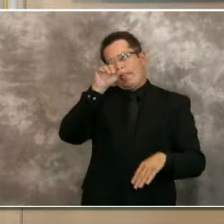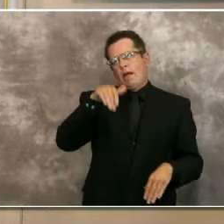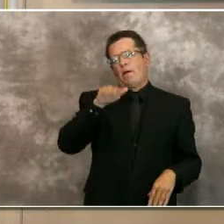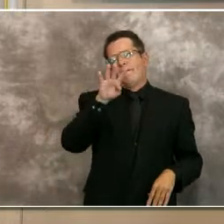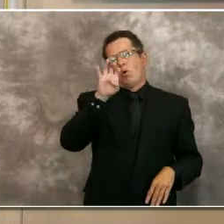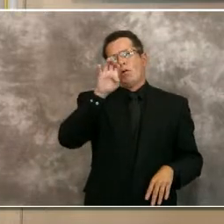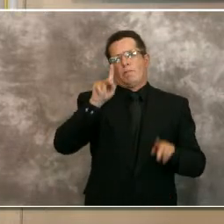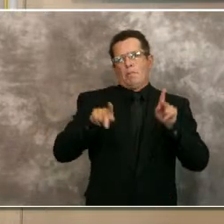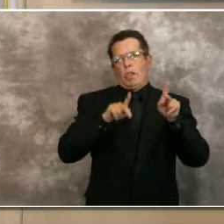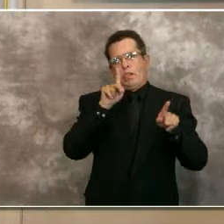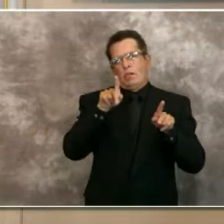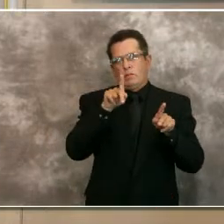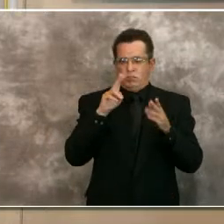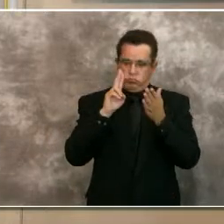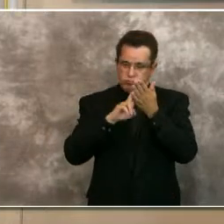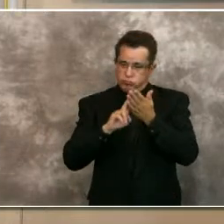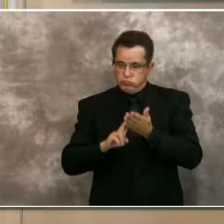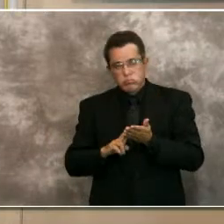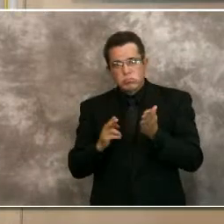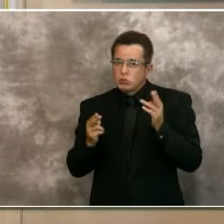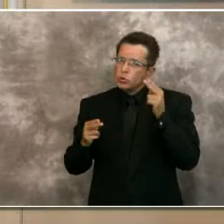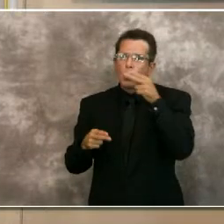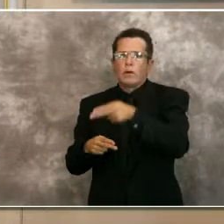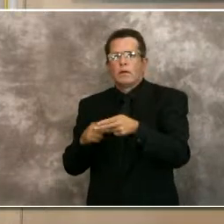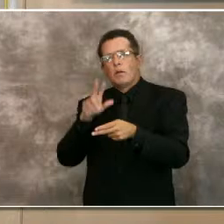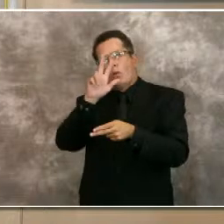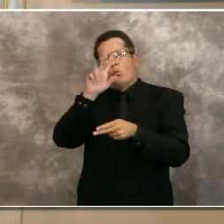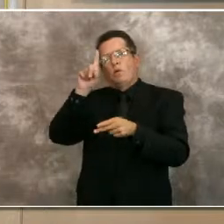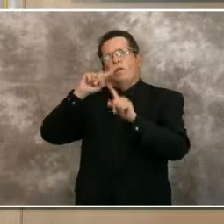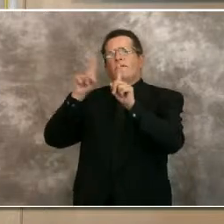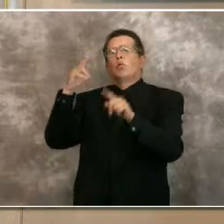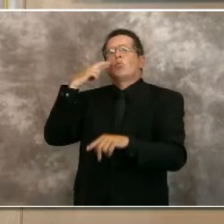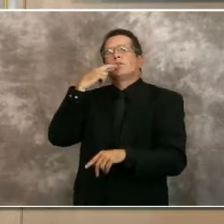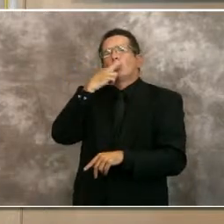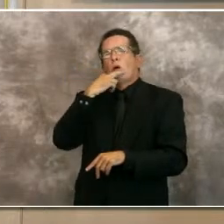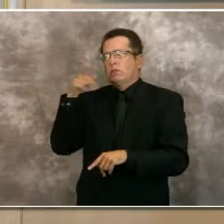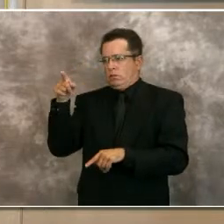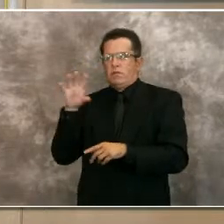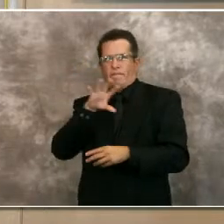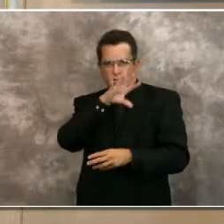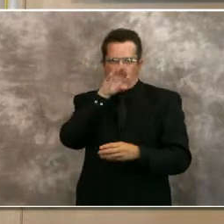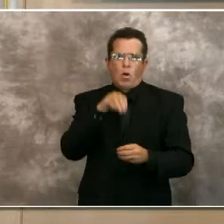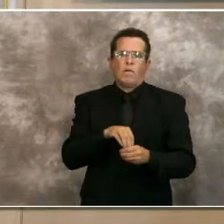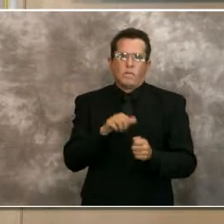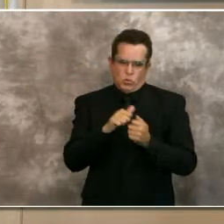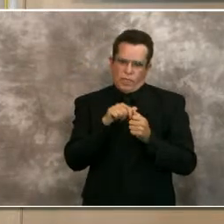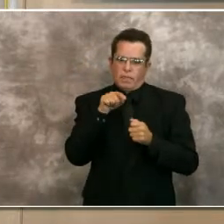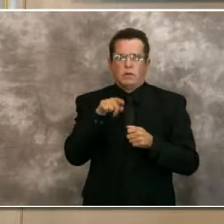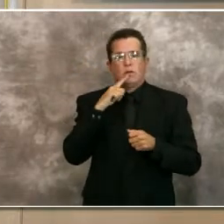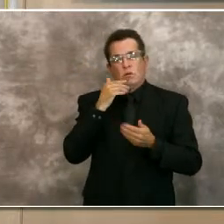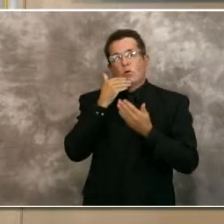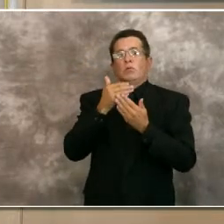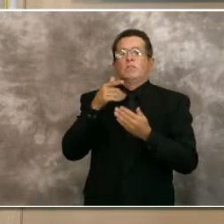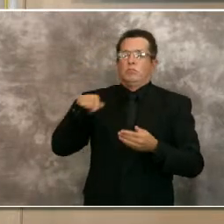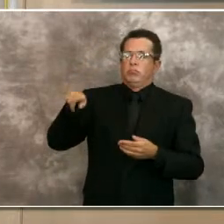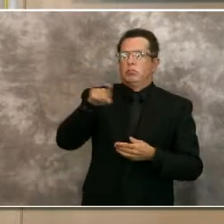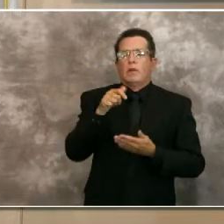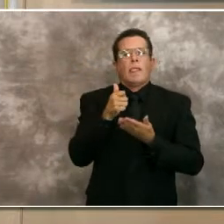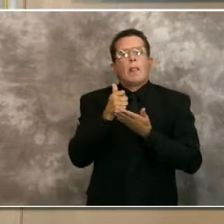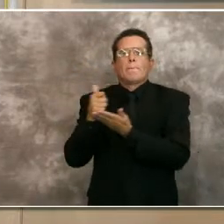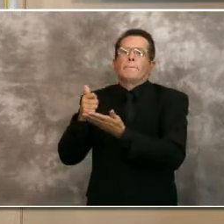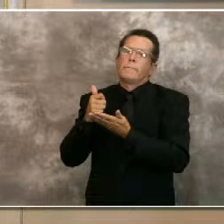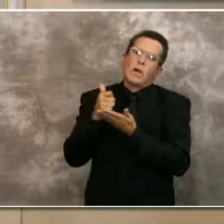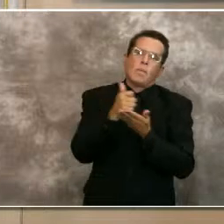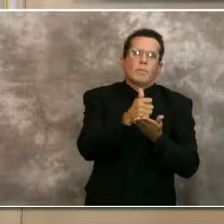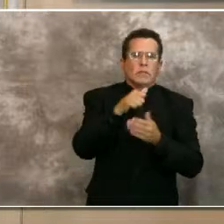participants and 31 different restaurants. With this extension, we'll be able to help even more people. The